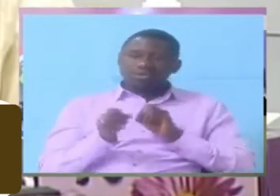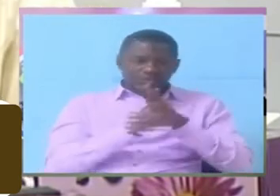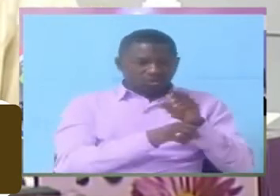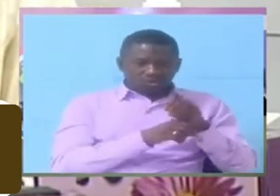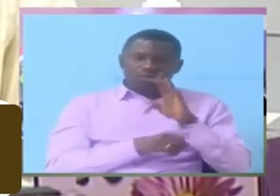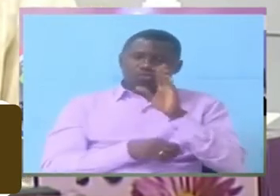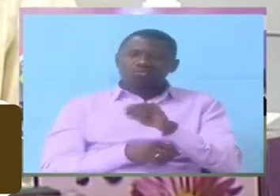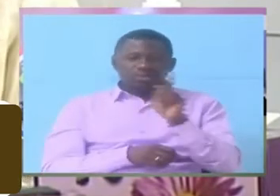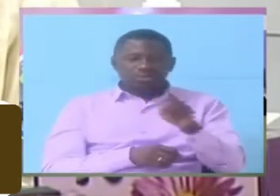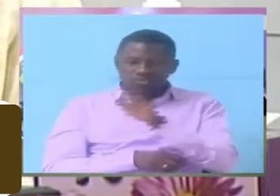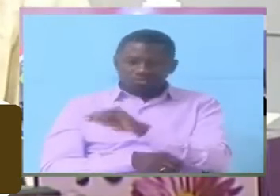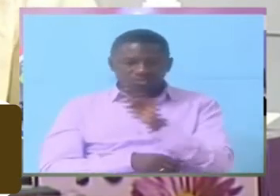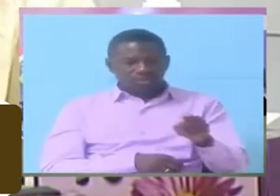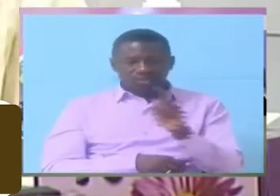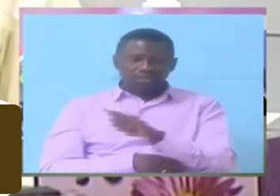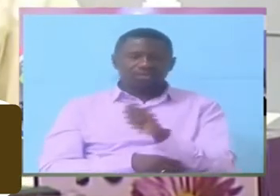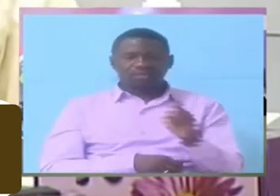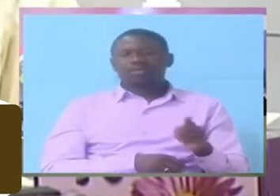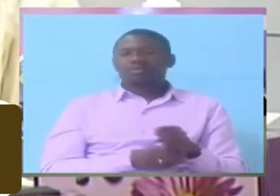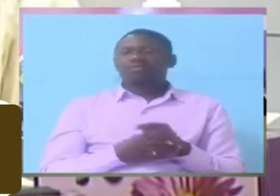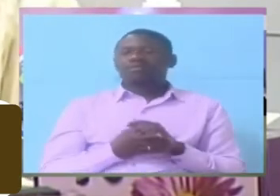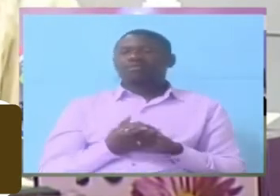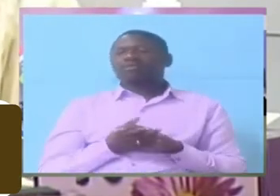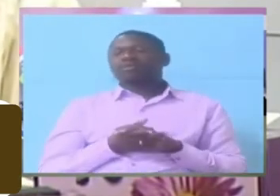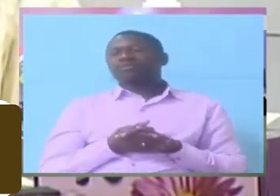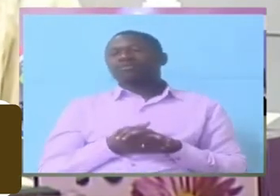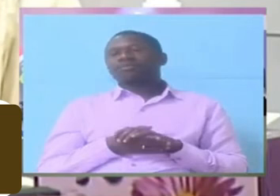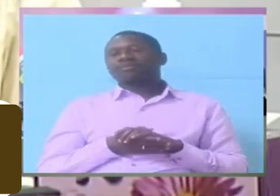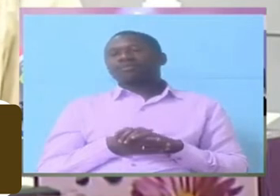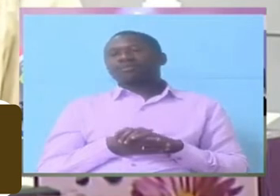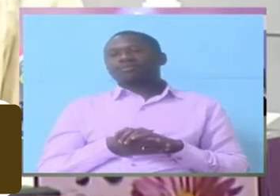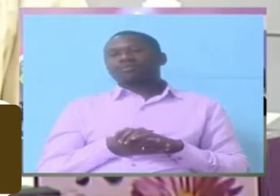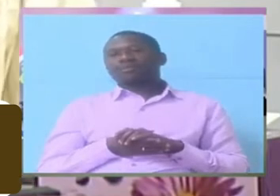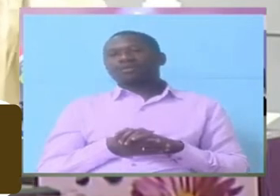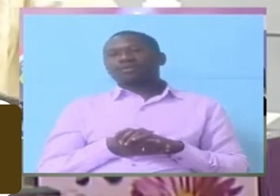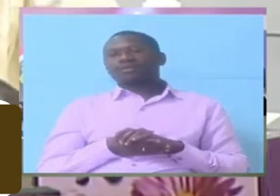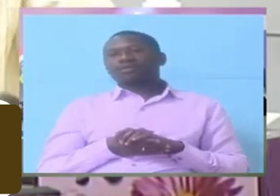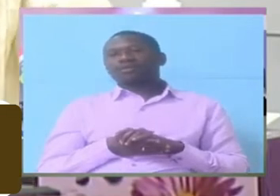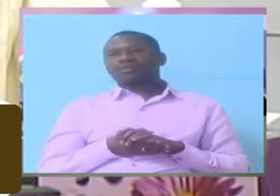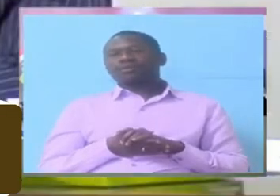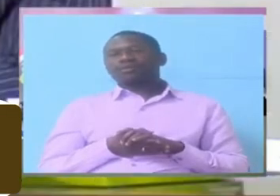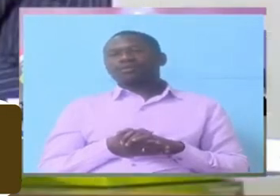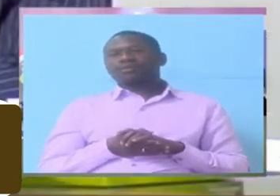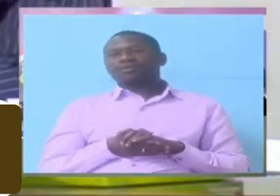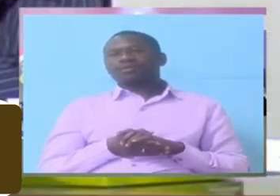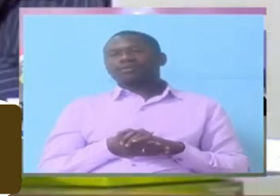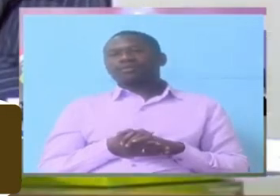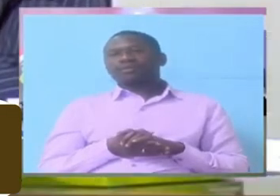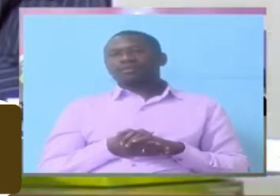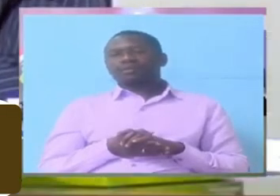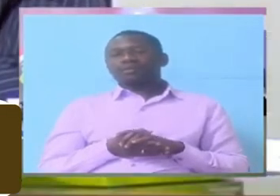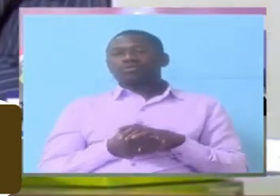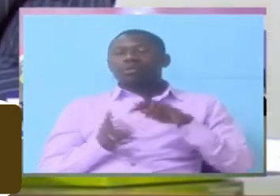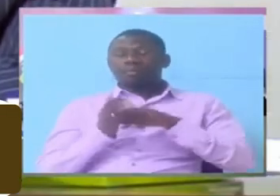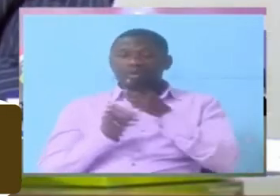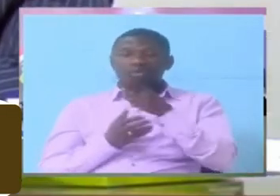do this. Ndele be kolu kumben kanu. Bari mbanyi ya marosoto ka fanya ko inyante nyene kala be kala tene nyene. So you